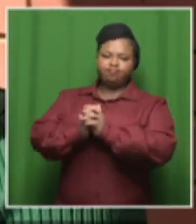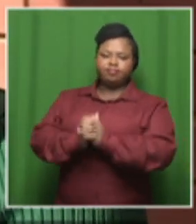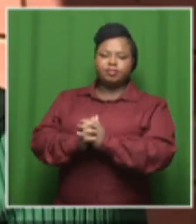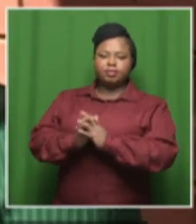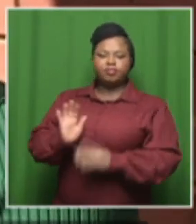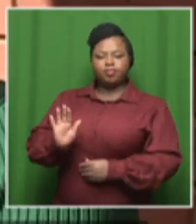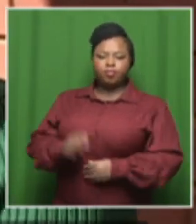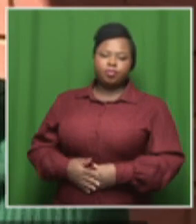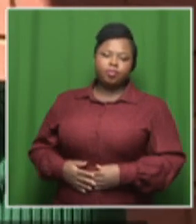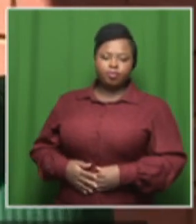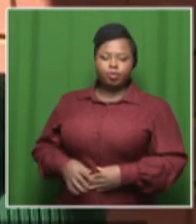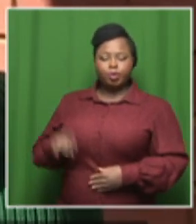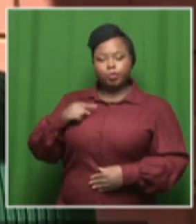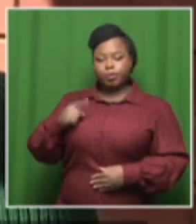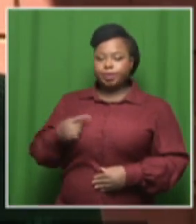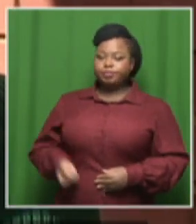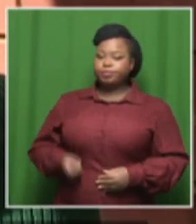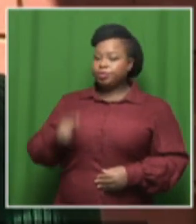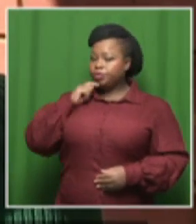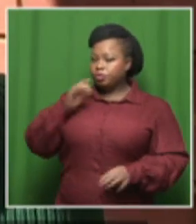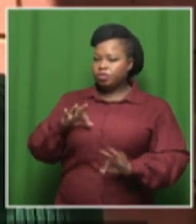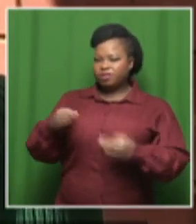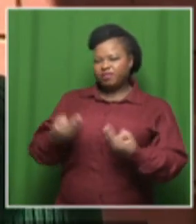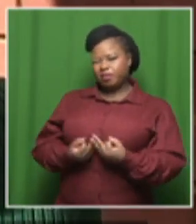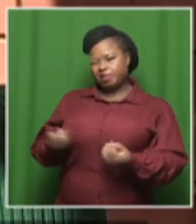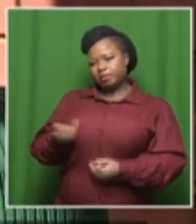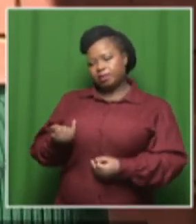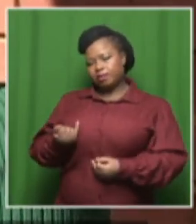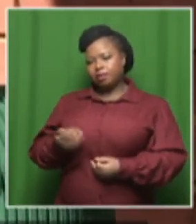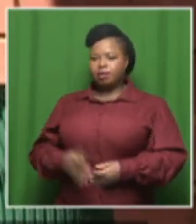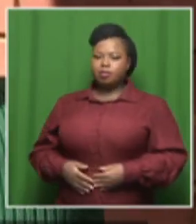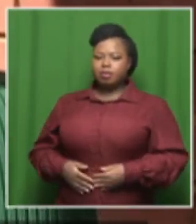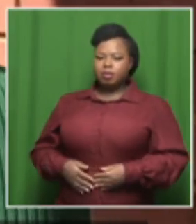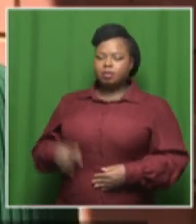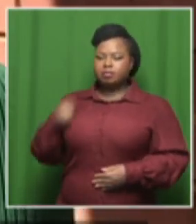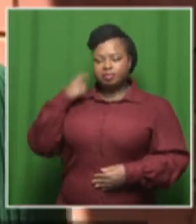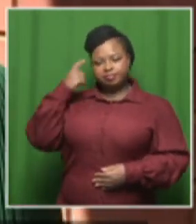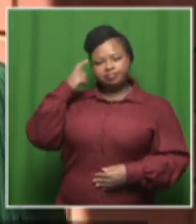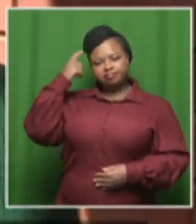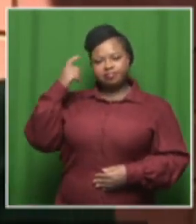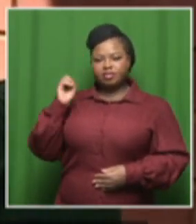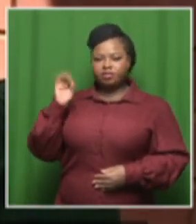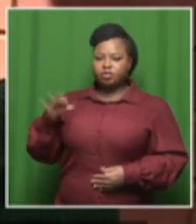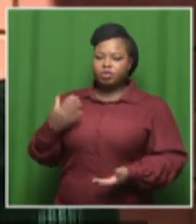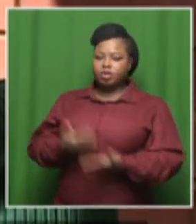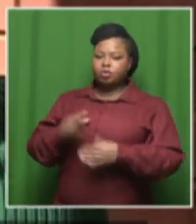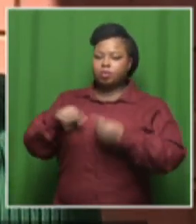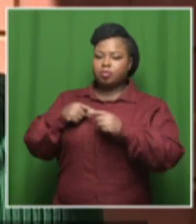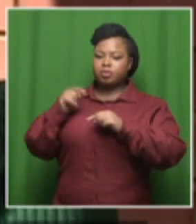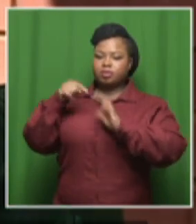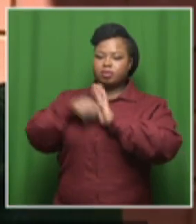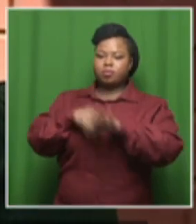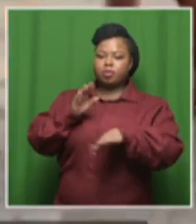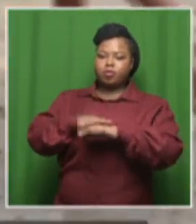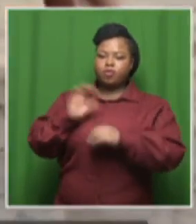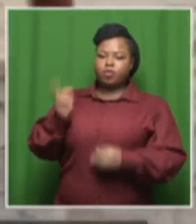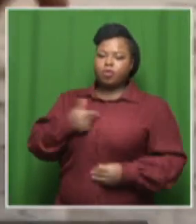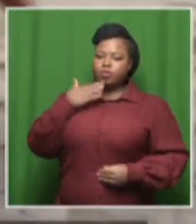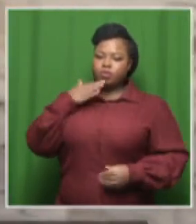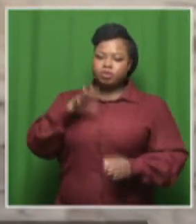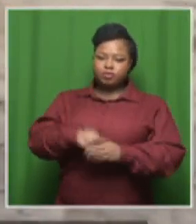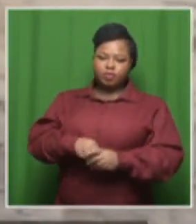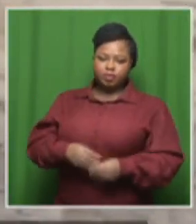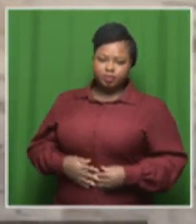It's evident that you guys have become a family of sorts as well. I wonder if you could speak to the meaning of this for everyone